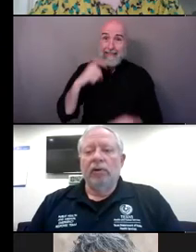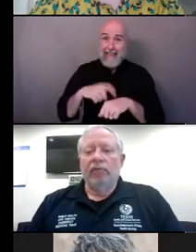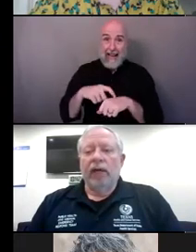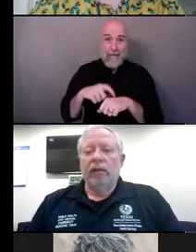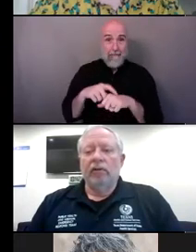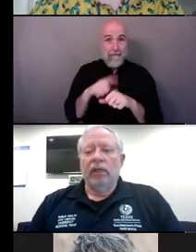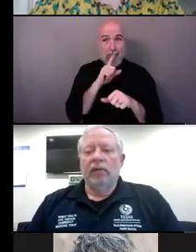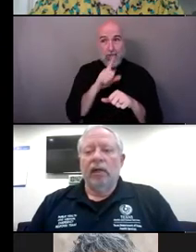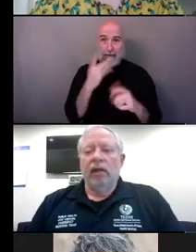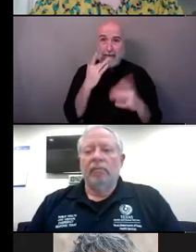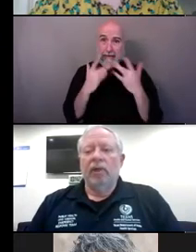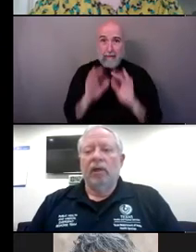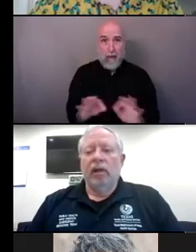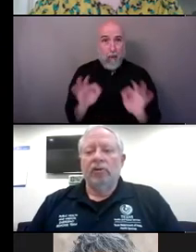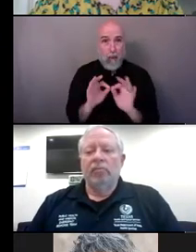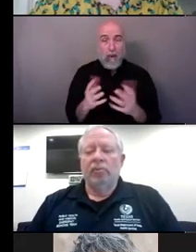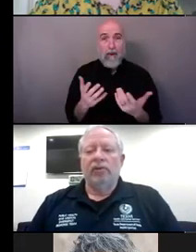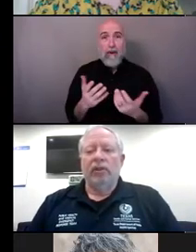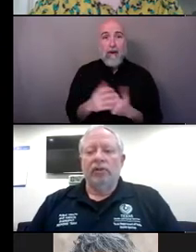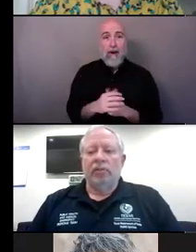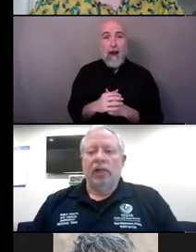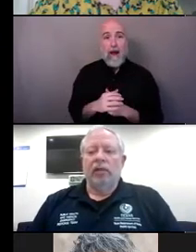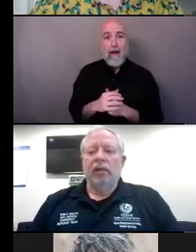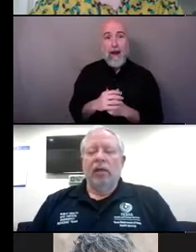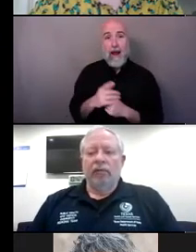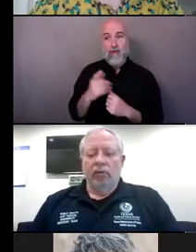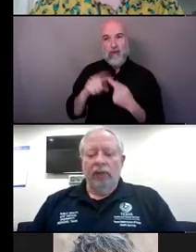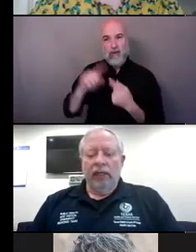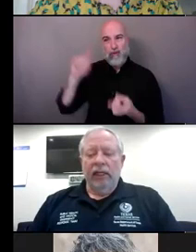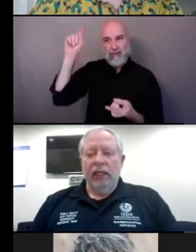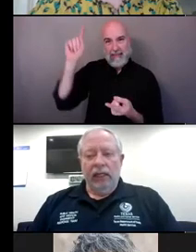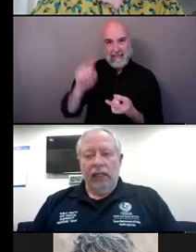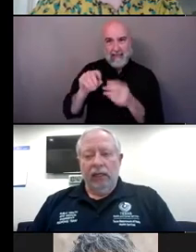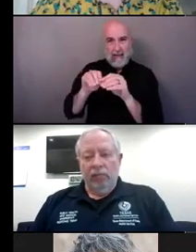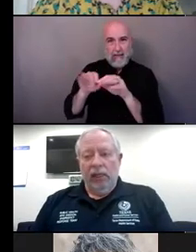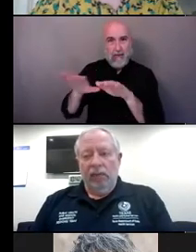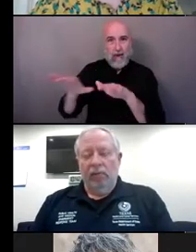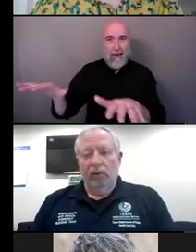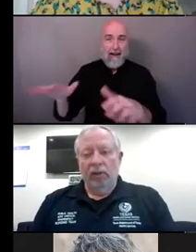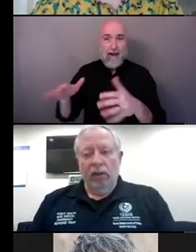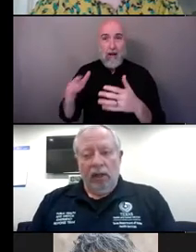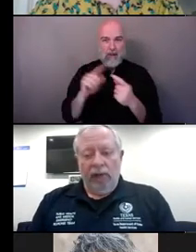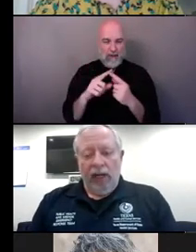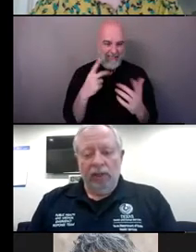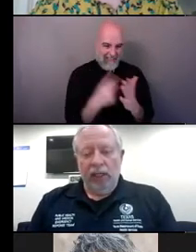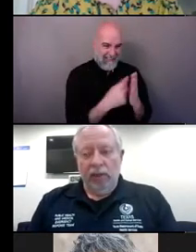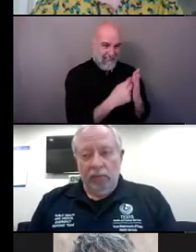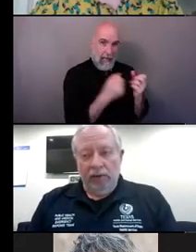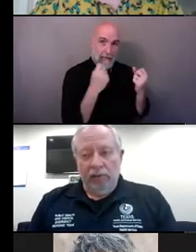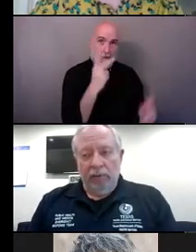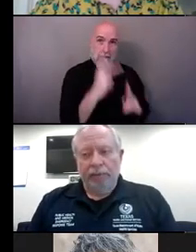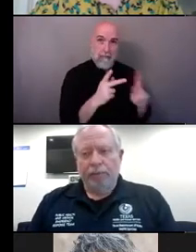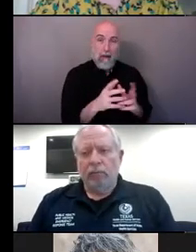an important factor in us suppressing the spread of COVID-19 and getting as many people